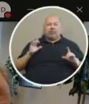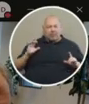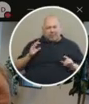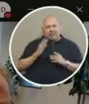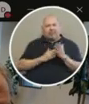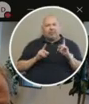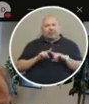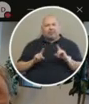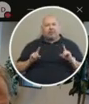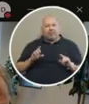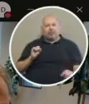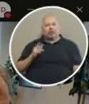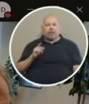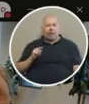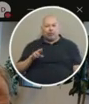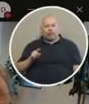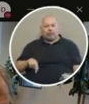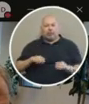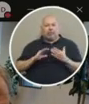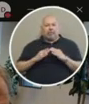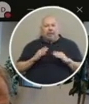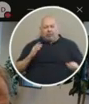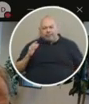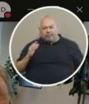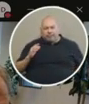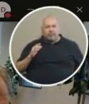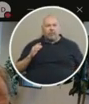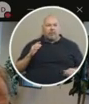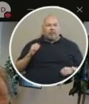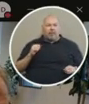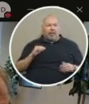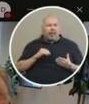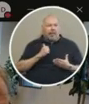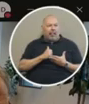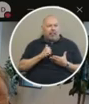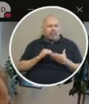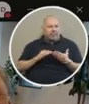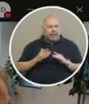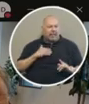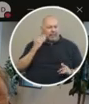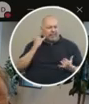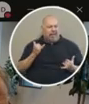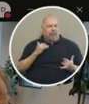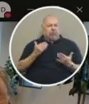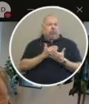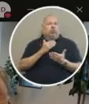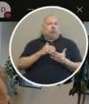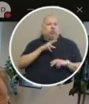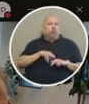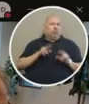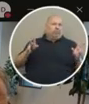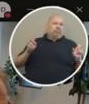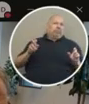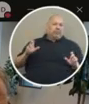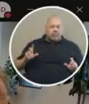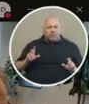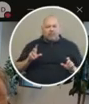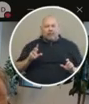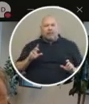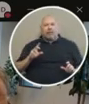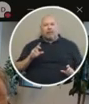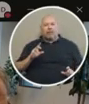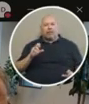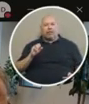of the different shelters in town. Yes. With help from the city. I know that we're at a new normal, but we know